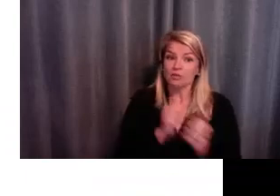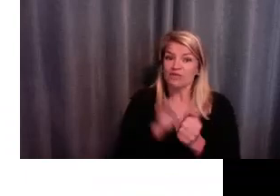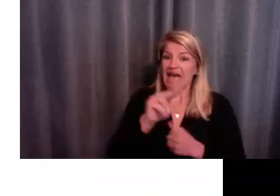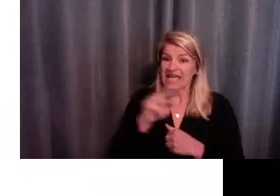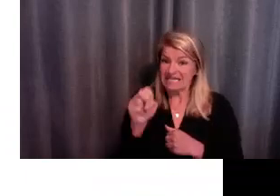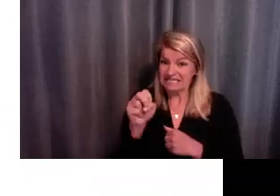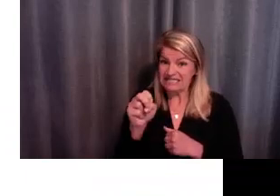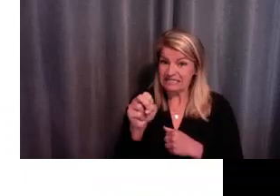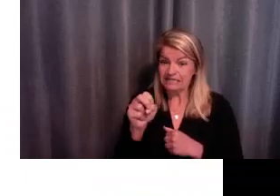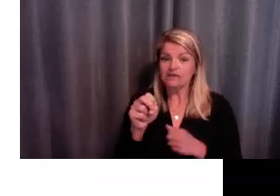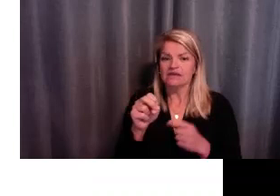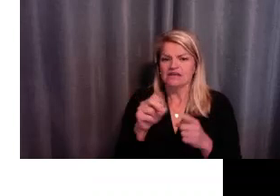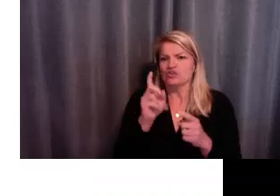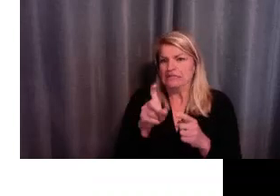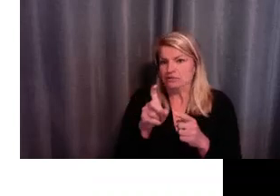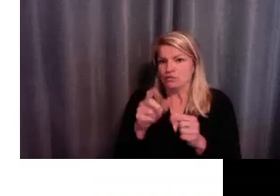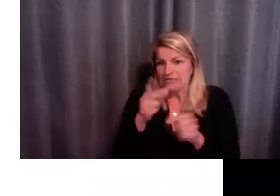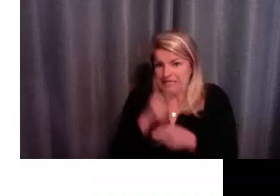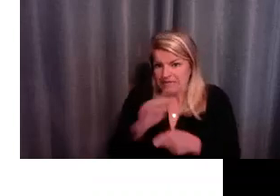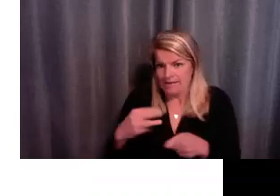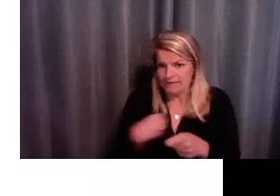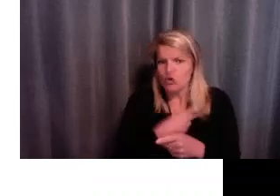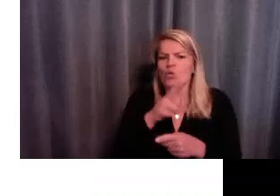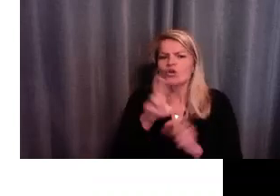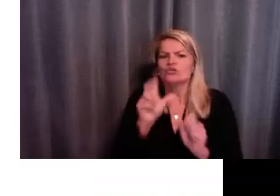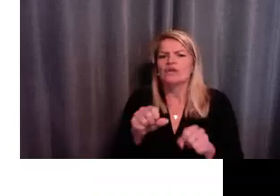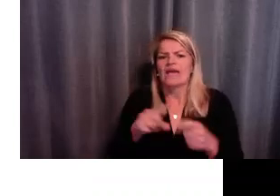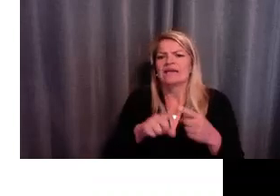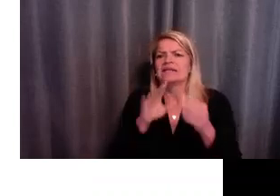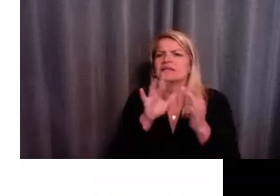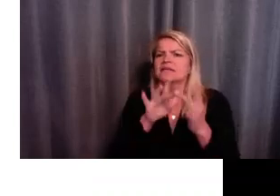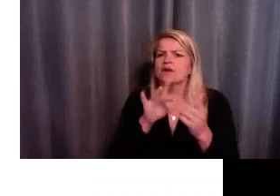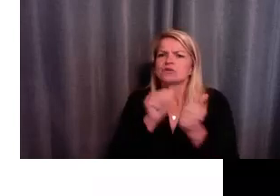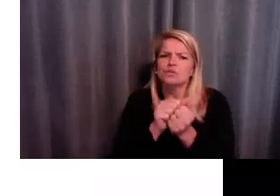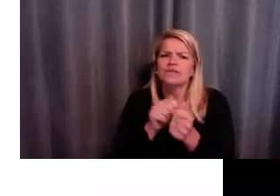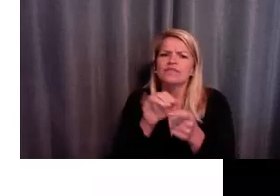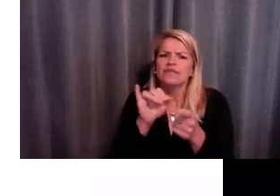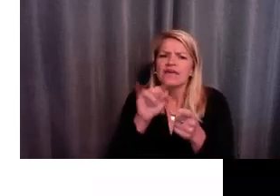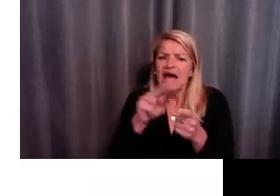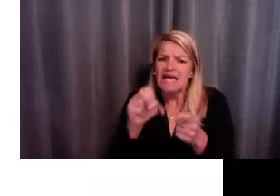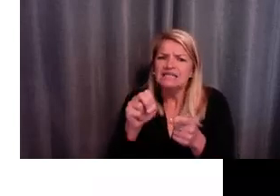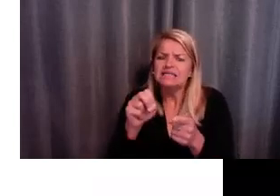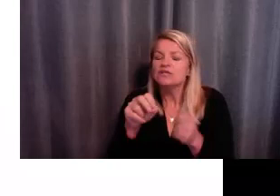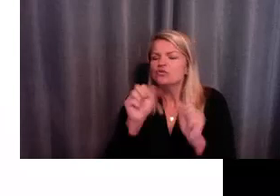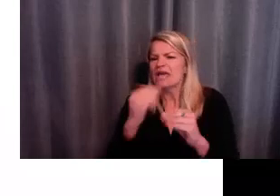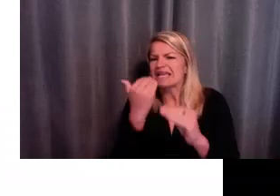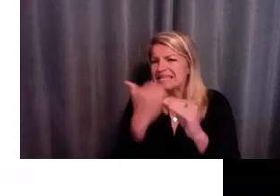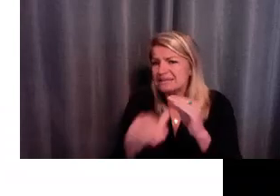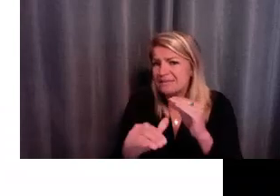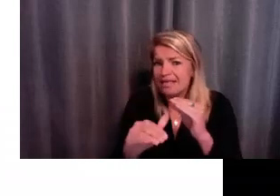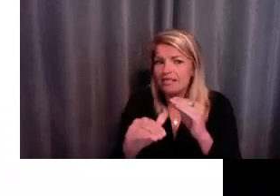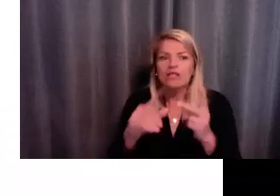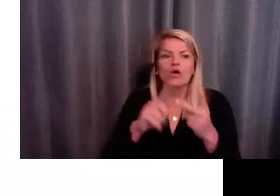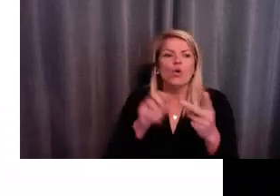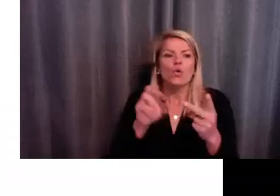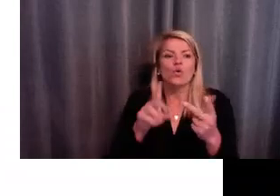by communicating with the MS update at INEE.org email that is open for any